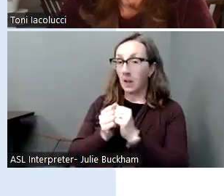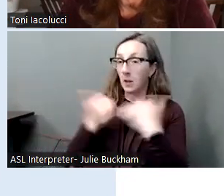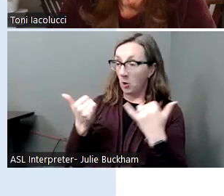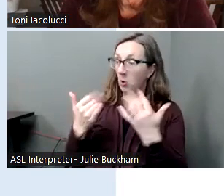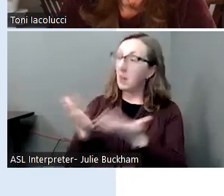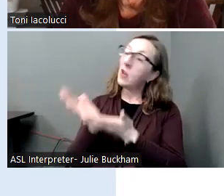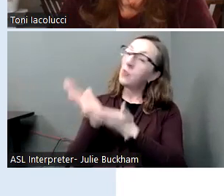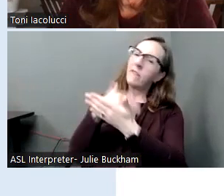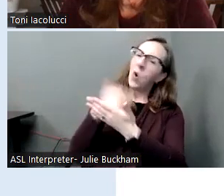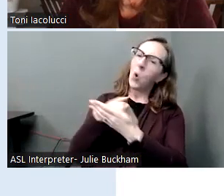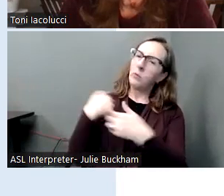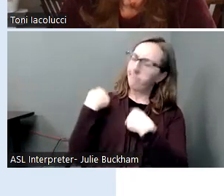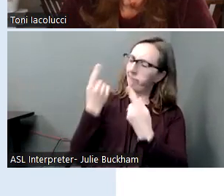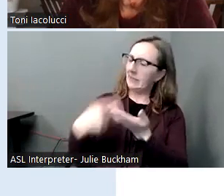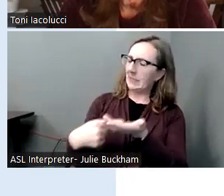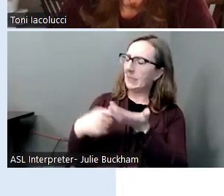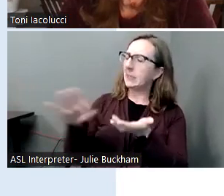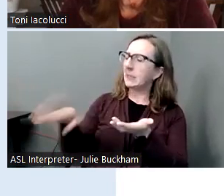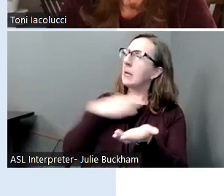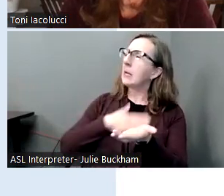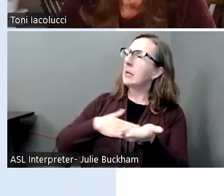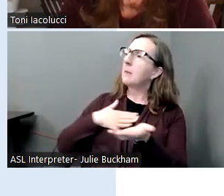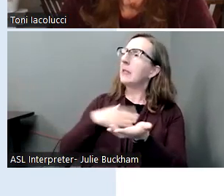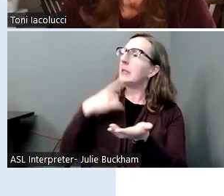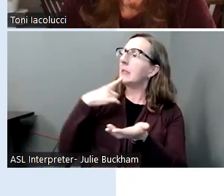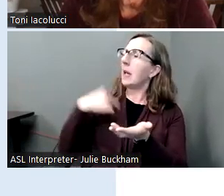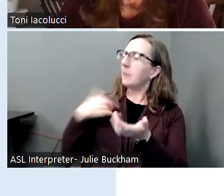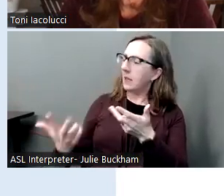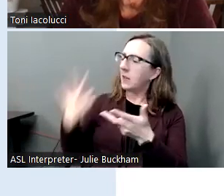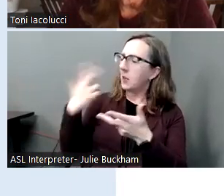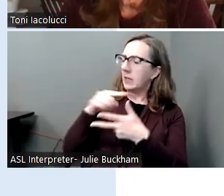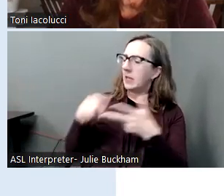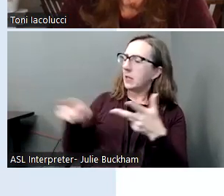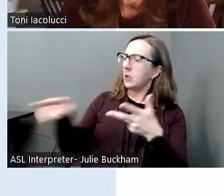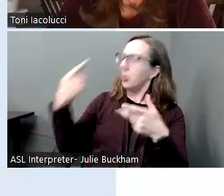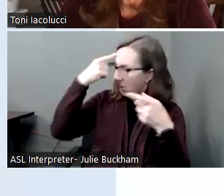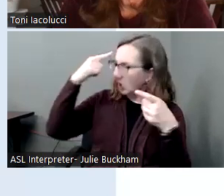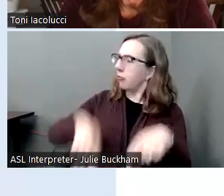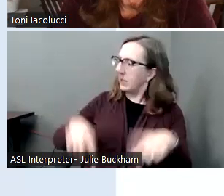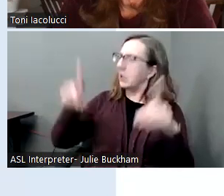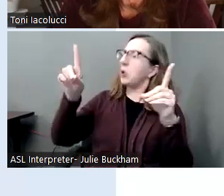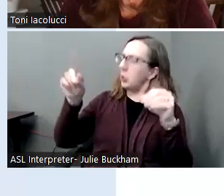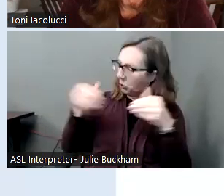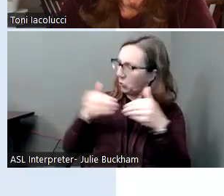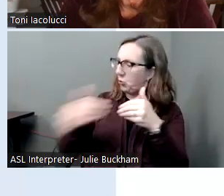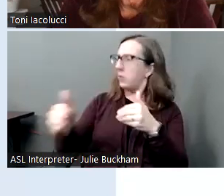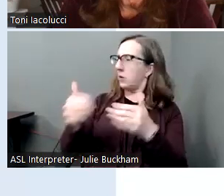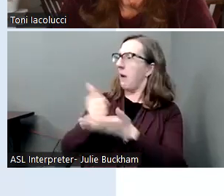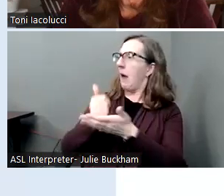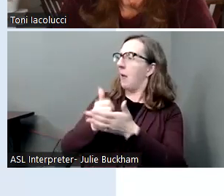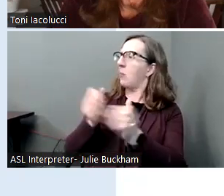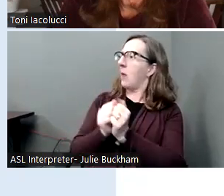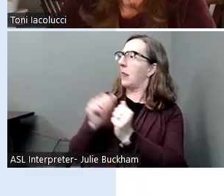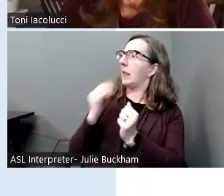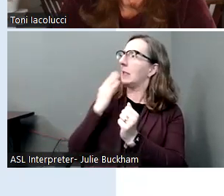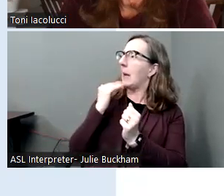discussed. Can you please describe 3 things you agreed to do to help you control your diabetes? So it's